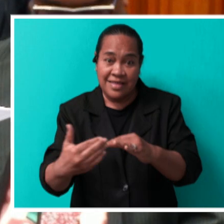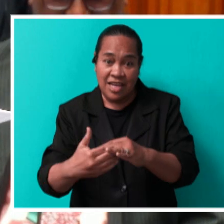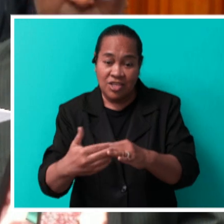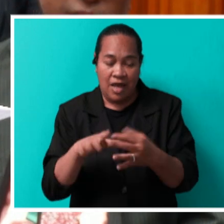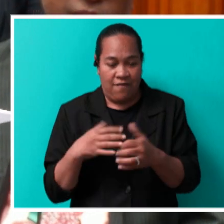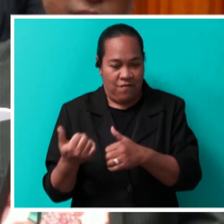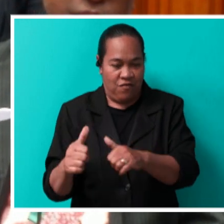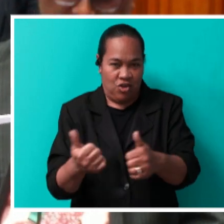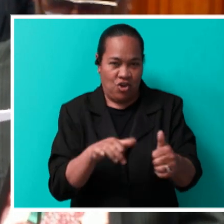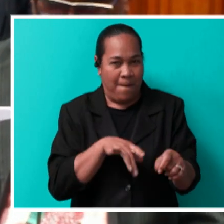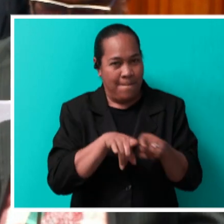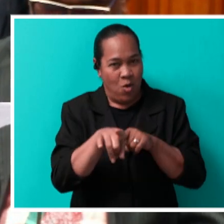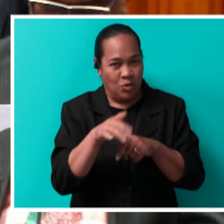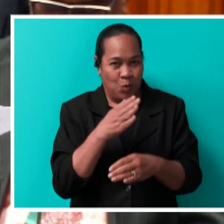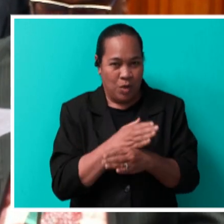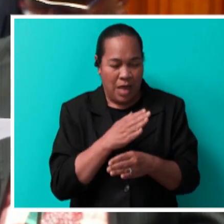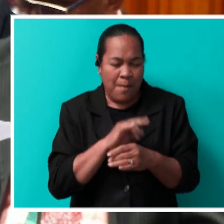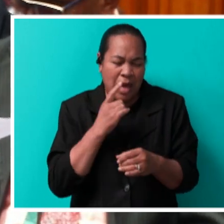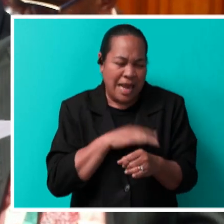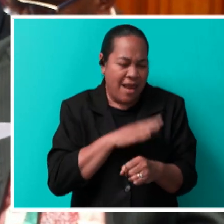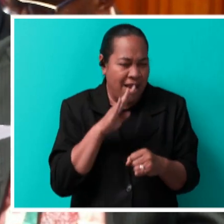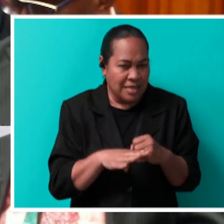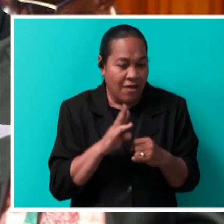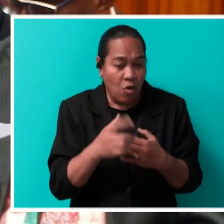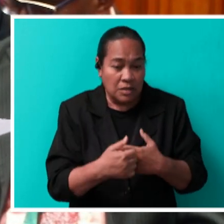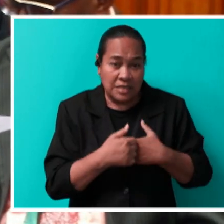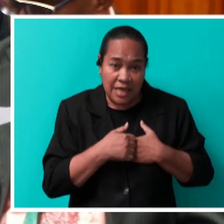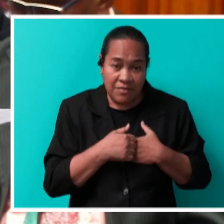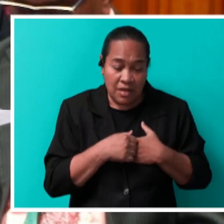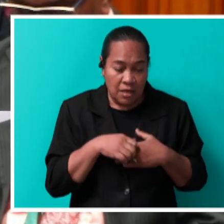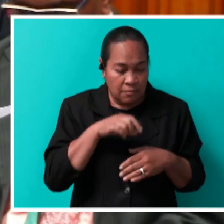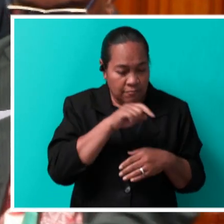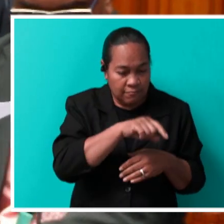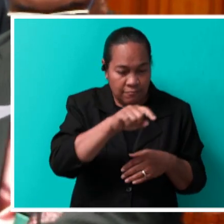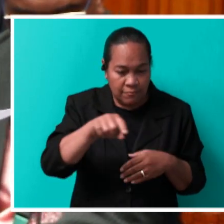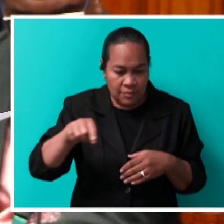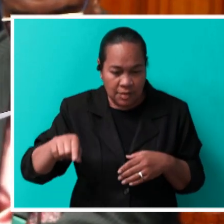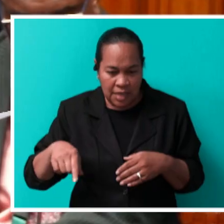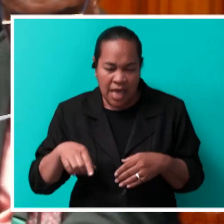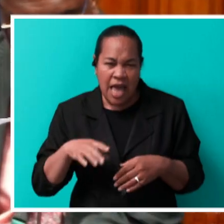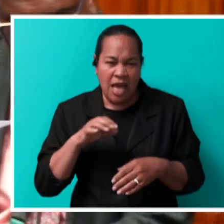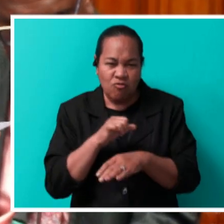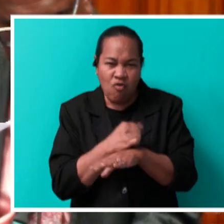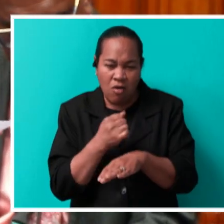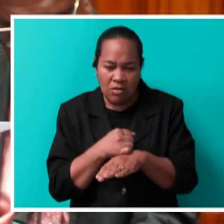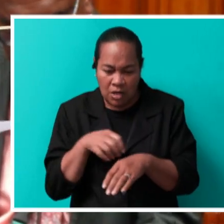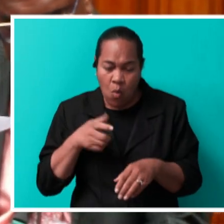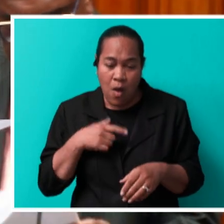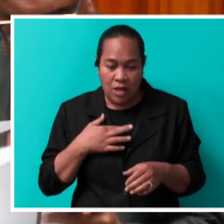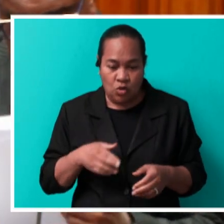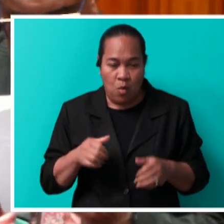completed, with only final safety measures pending and the rock armoring of the sites to protect the road to